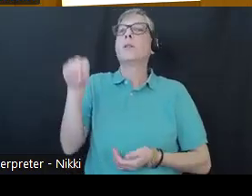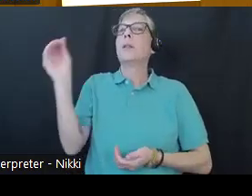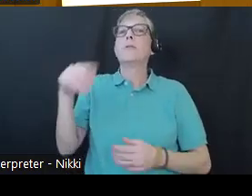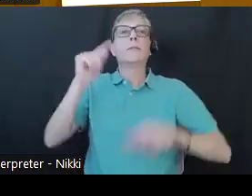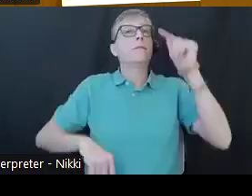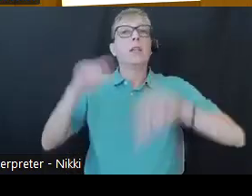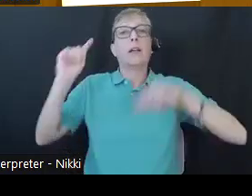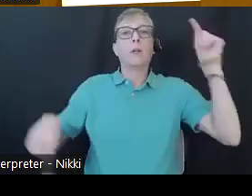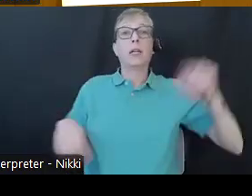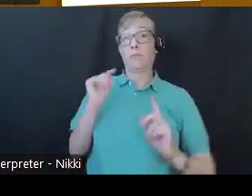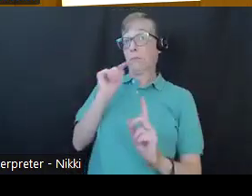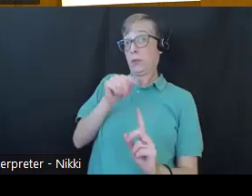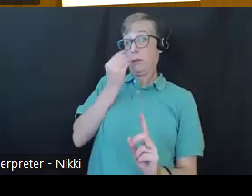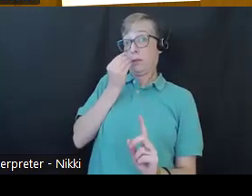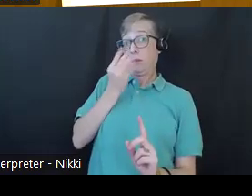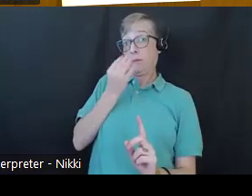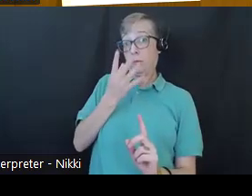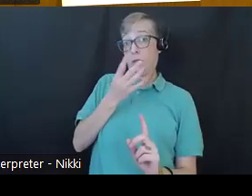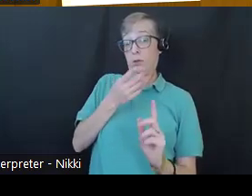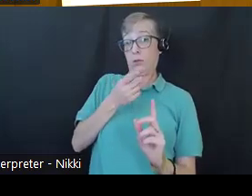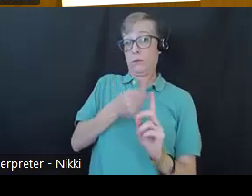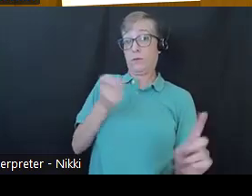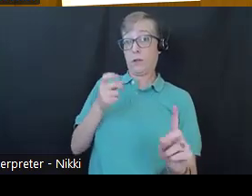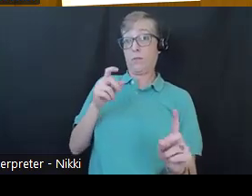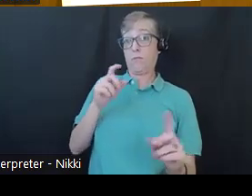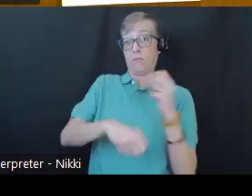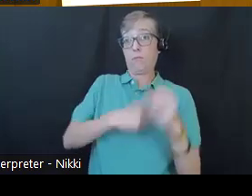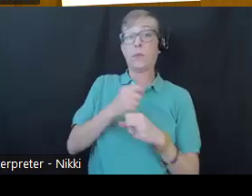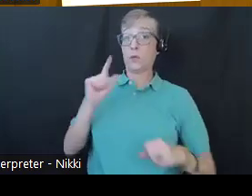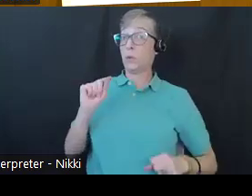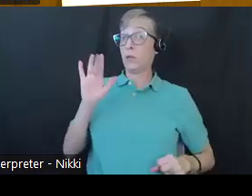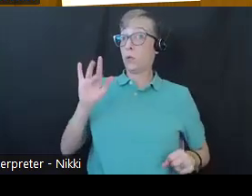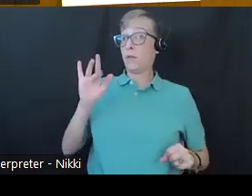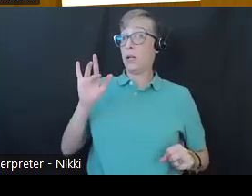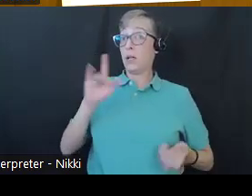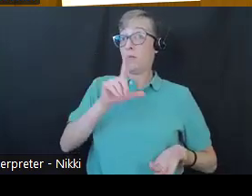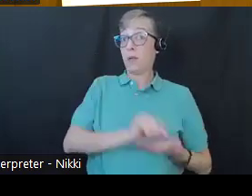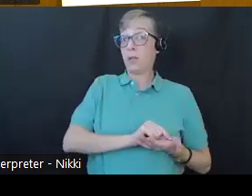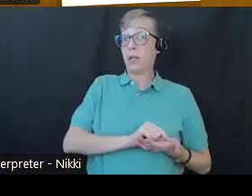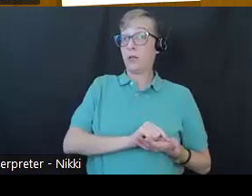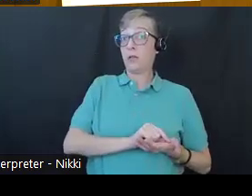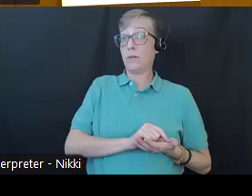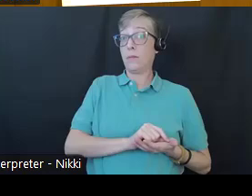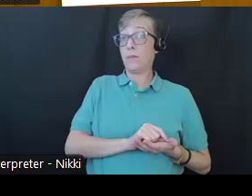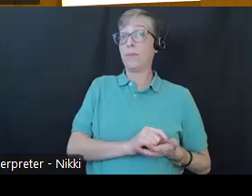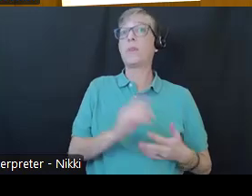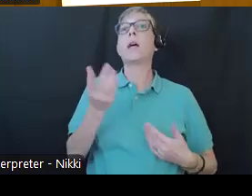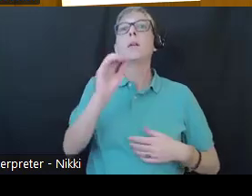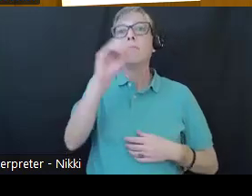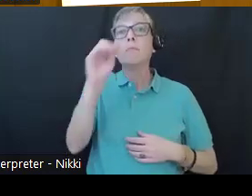from 2025 publication, and the rates for depression varied from 13 to 23% at 1